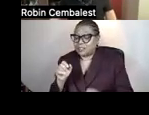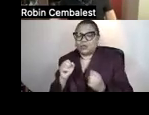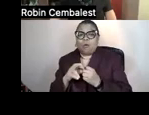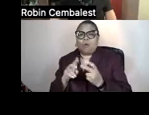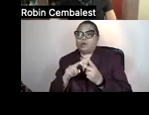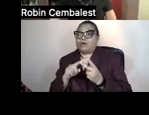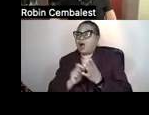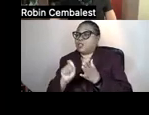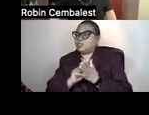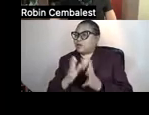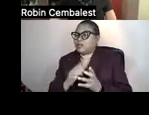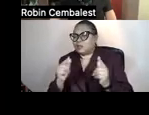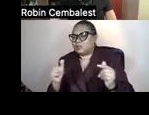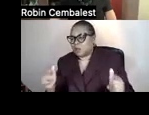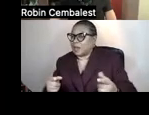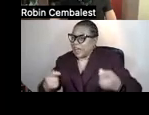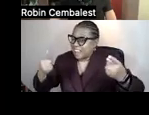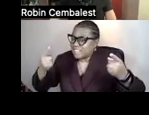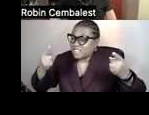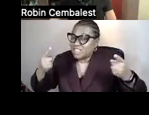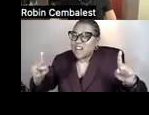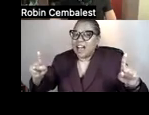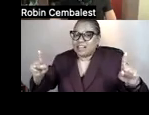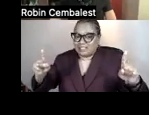a journalist or so on. And finally,